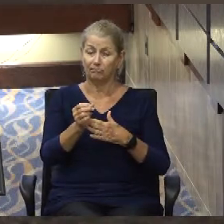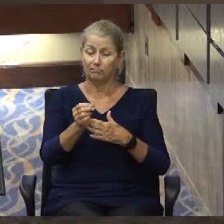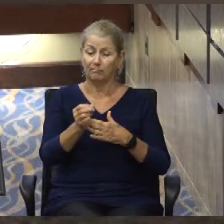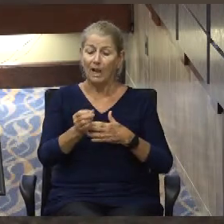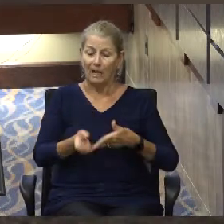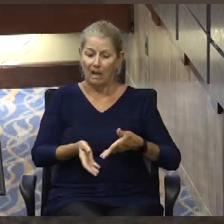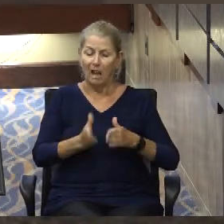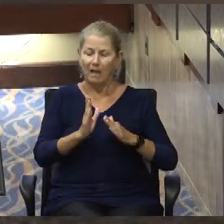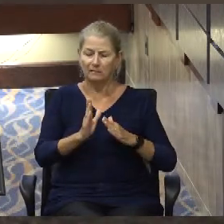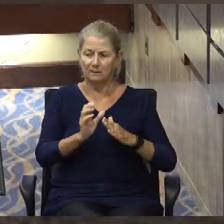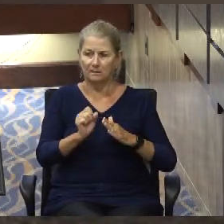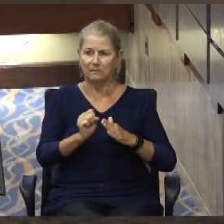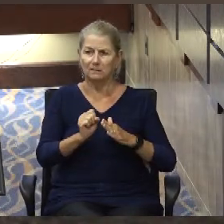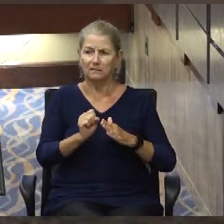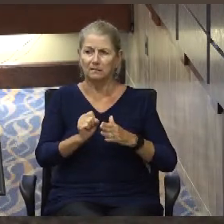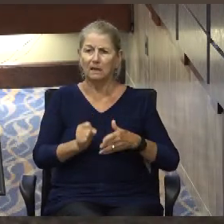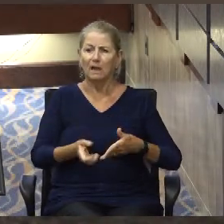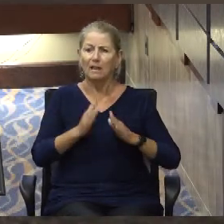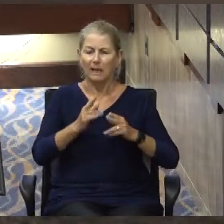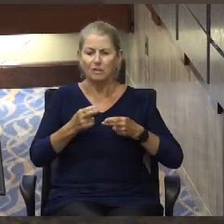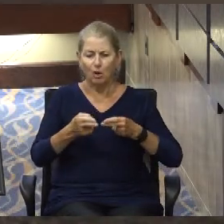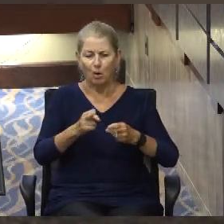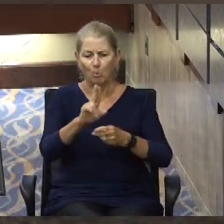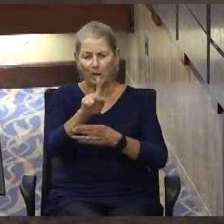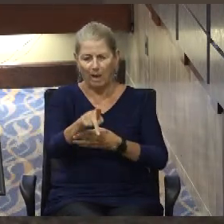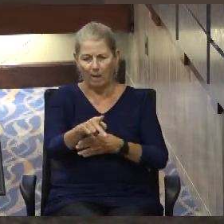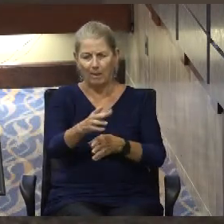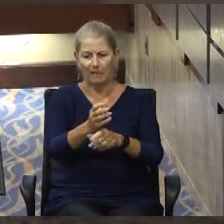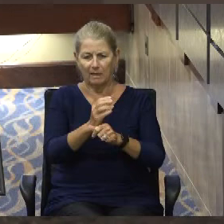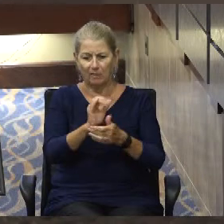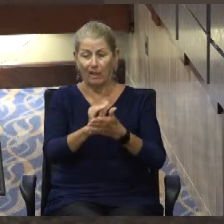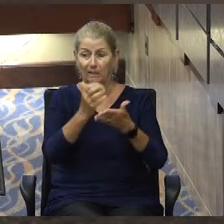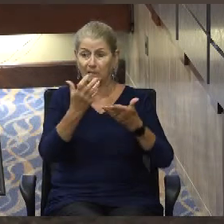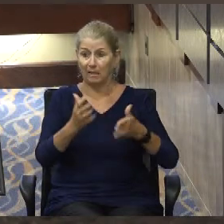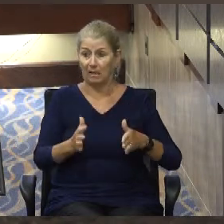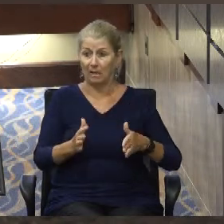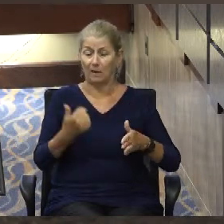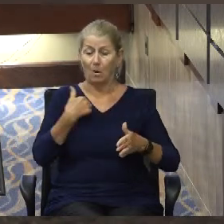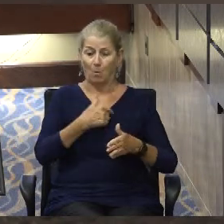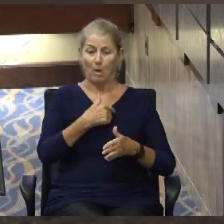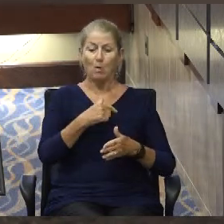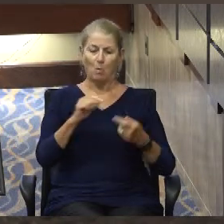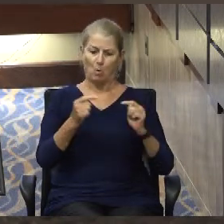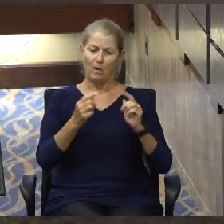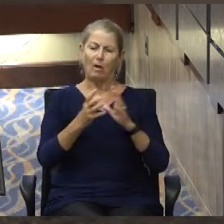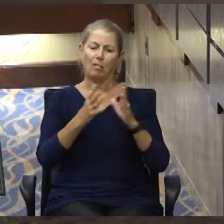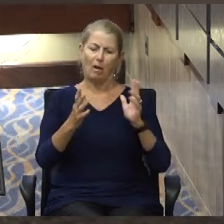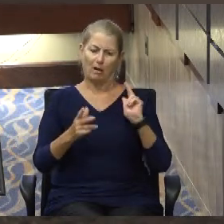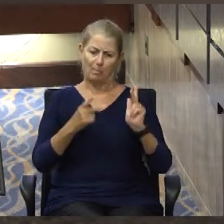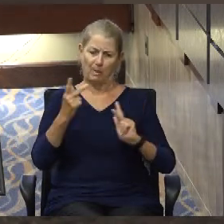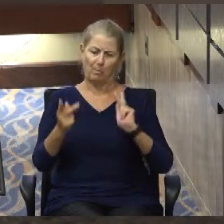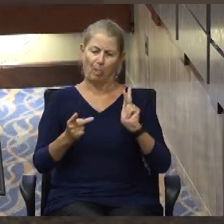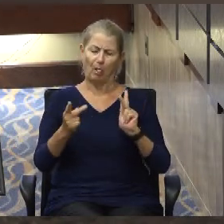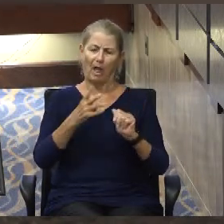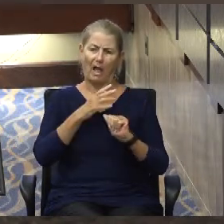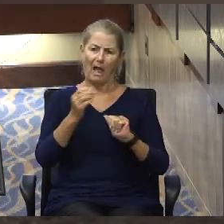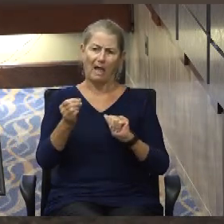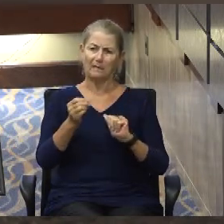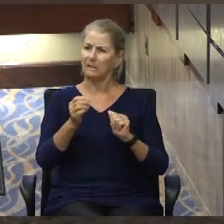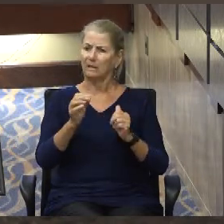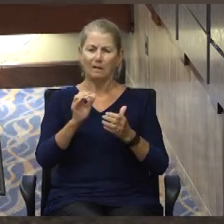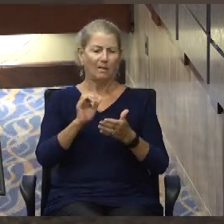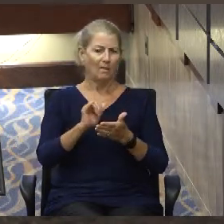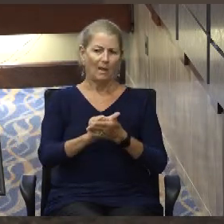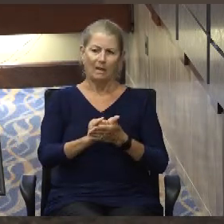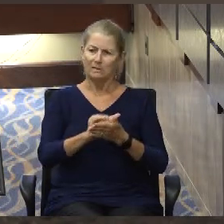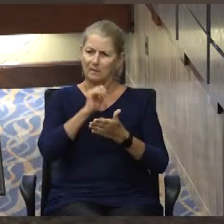let's hurry up and get that done. We're hurting a lot of folks, and that's not